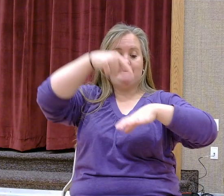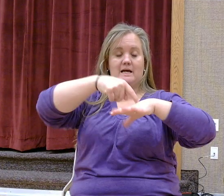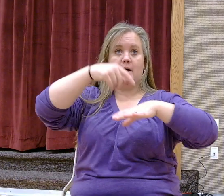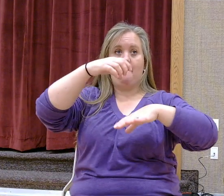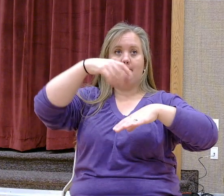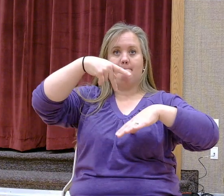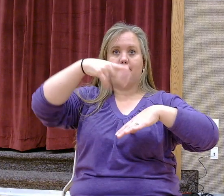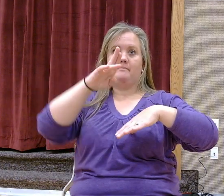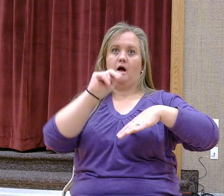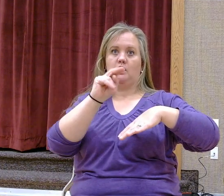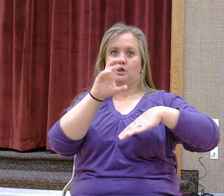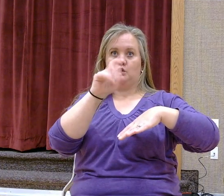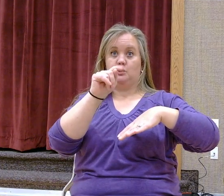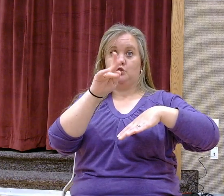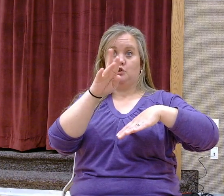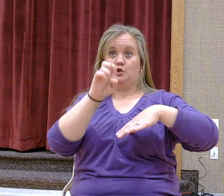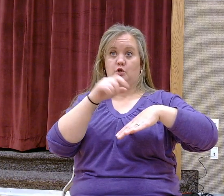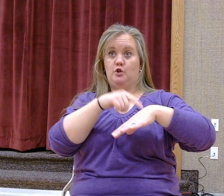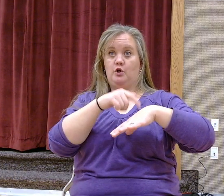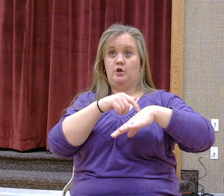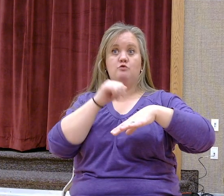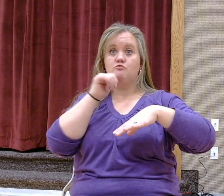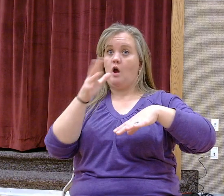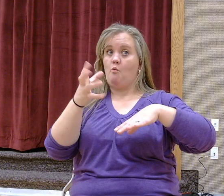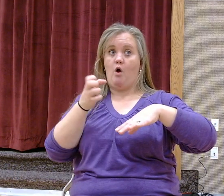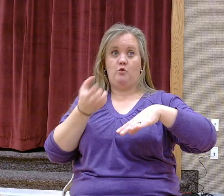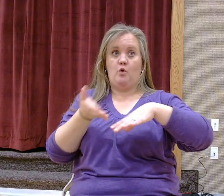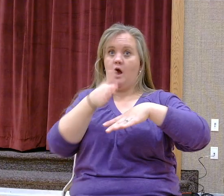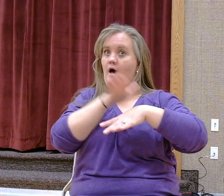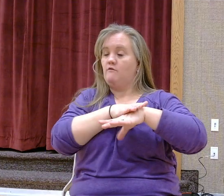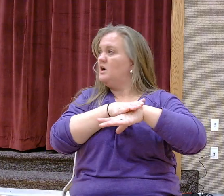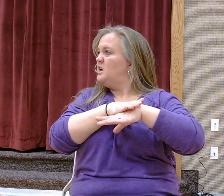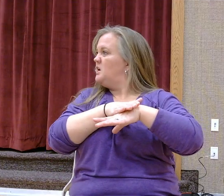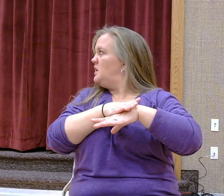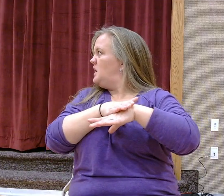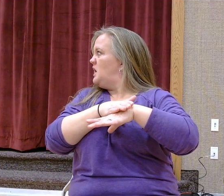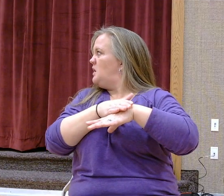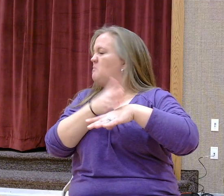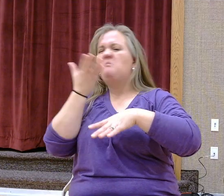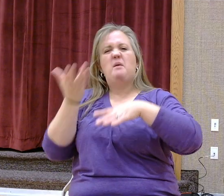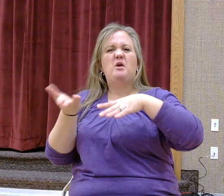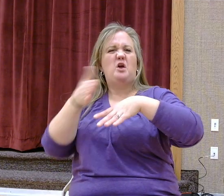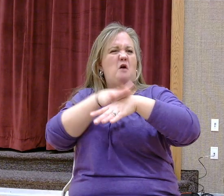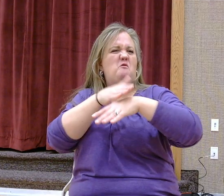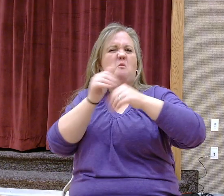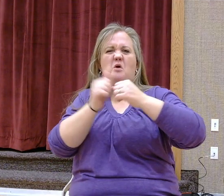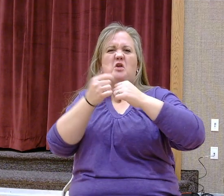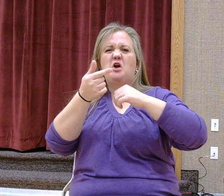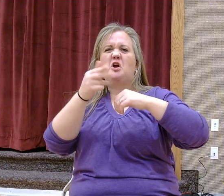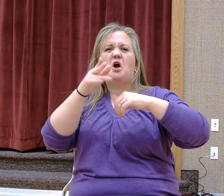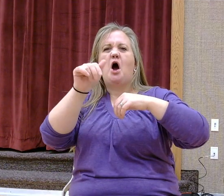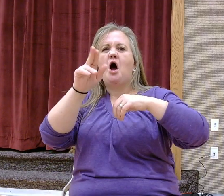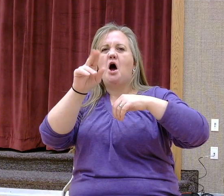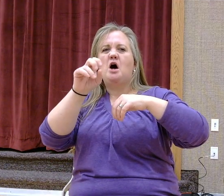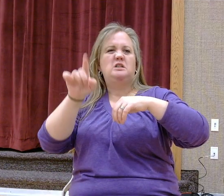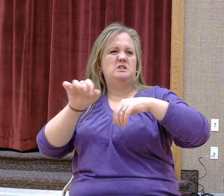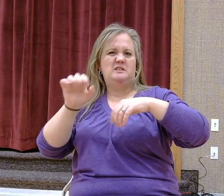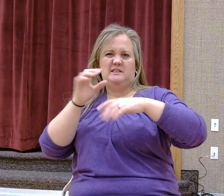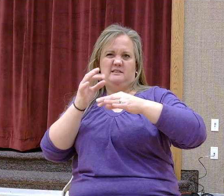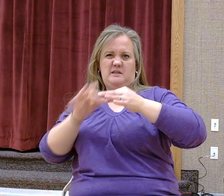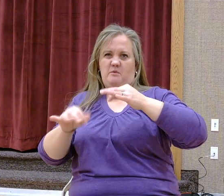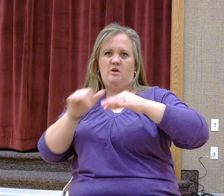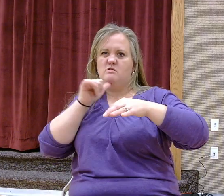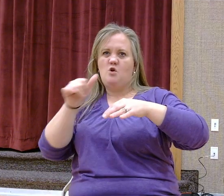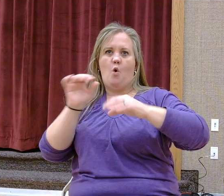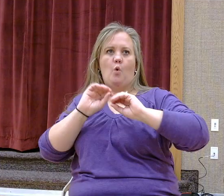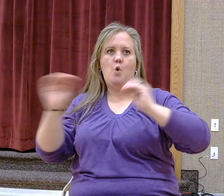puncture with an Correct. You would want to cover that, you could cover it with a gauze or something like that, but don't put any ointment on it. Clean out,